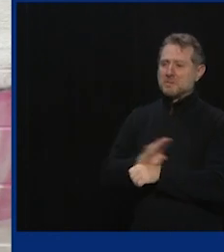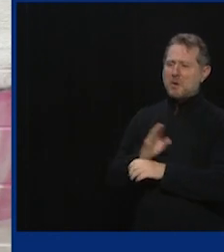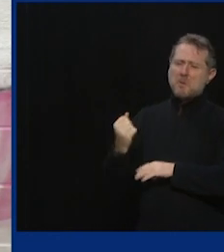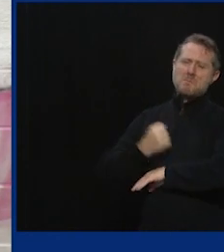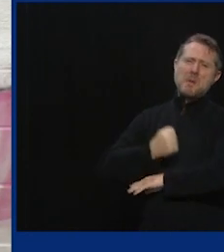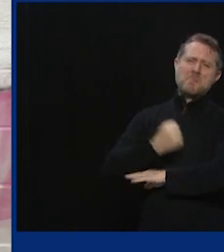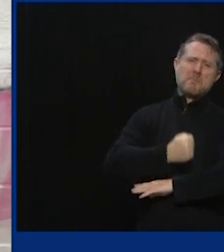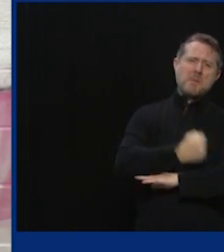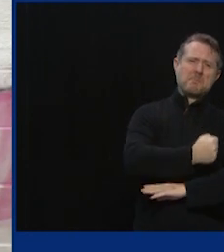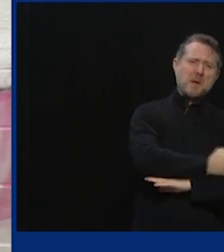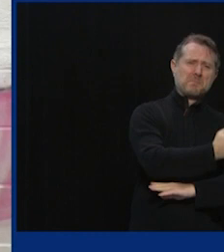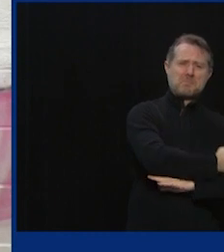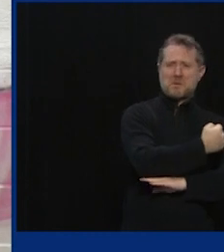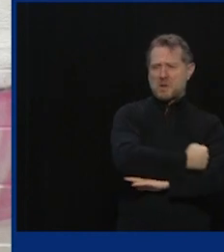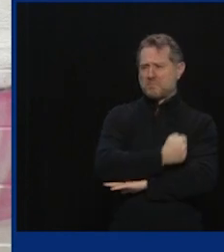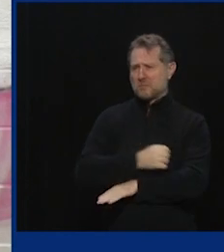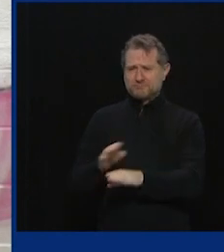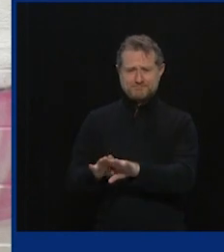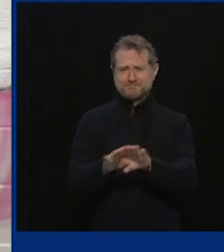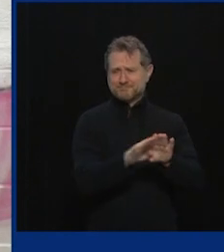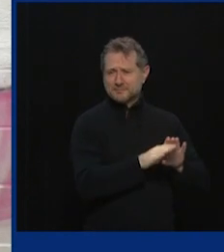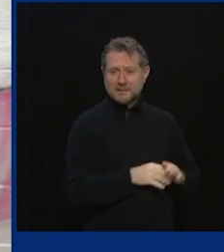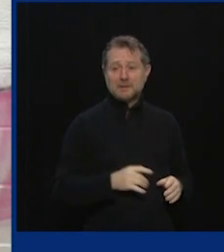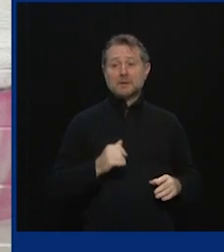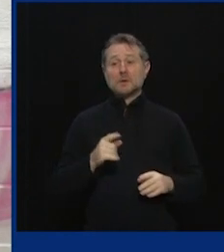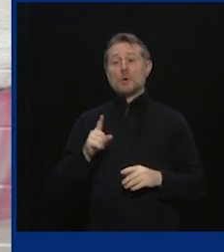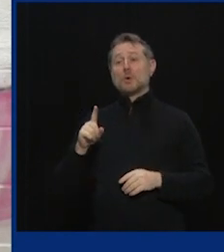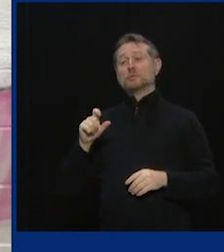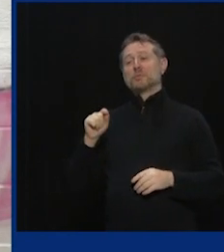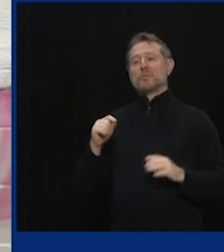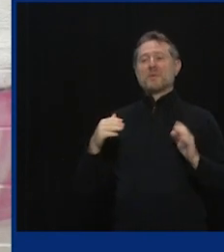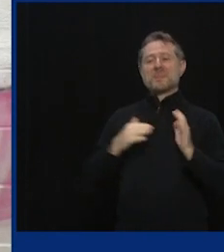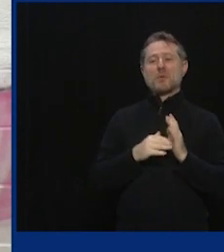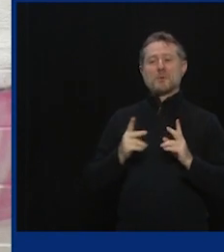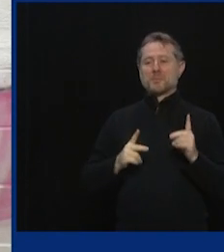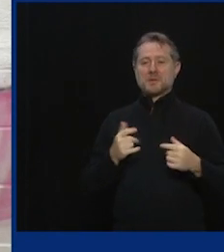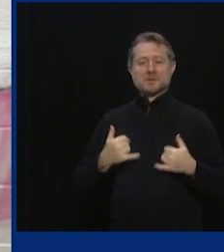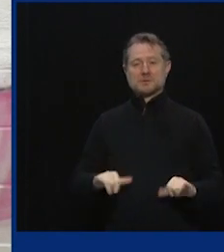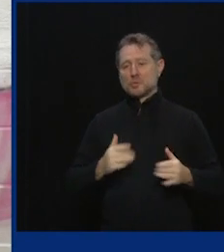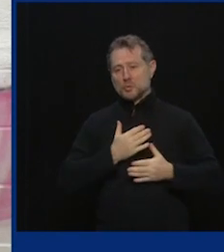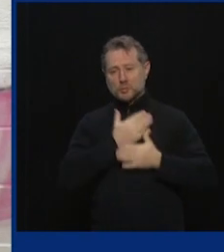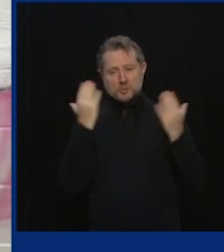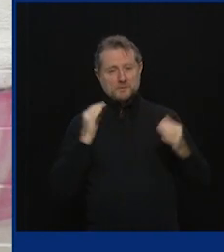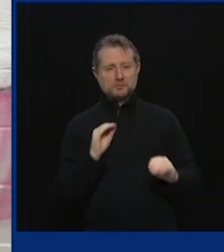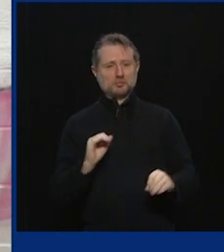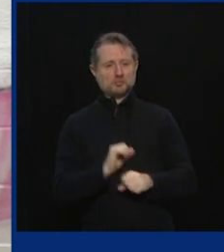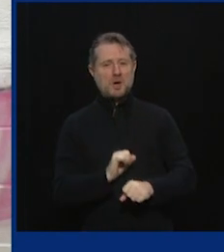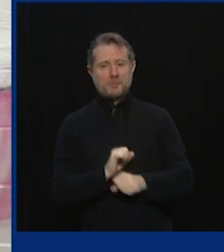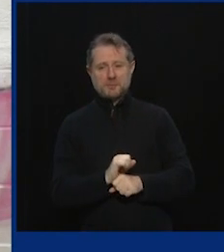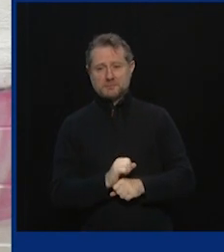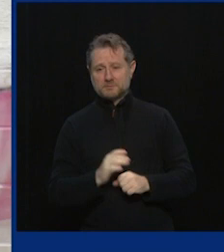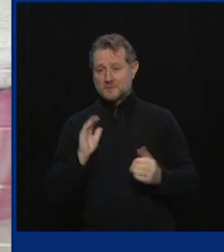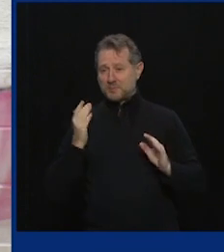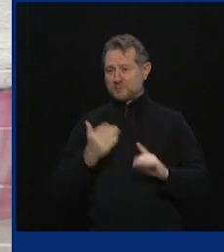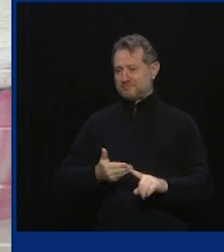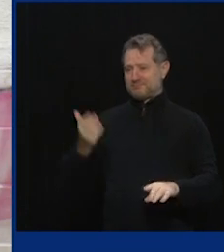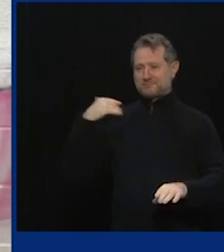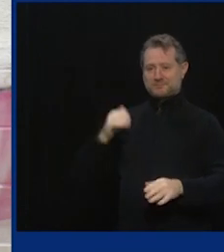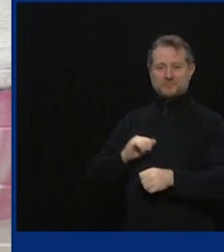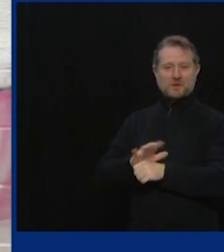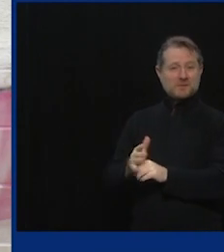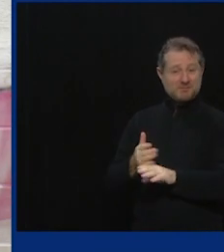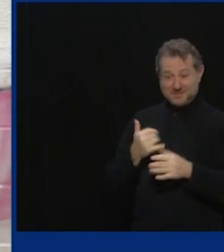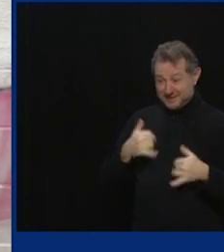about 120,000 jobs short in our city's restaurants and bars compared to pre-pandemic employment